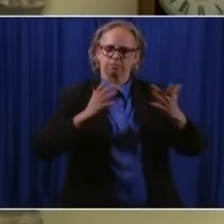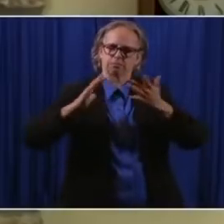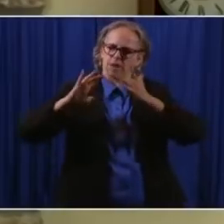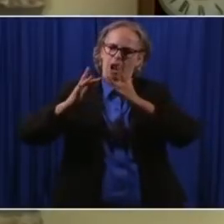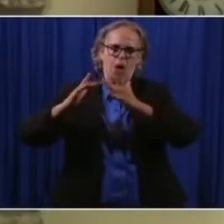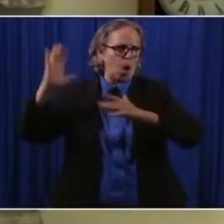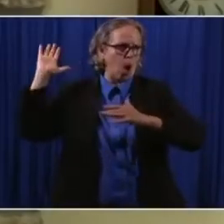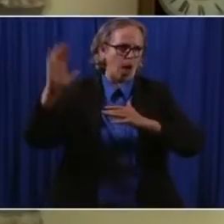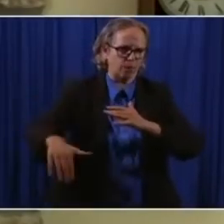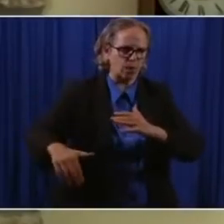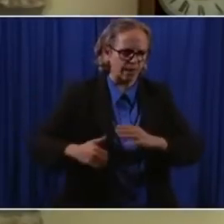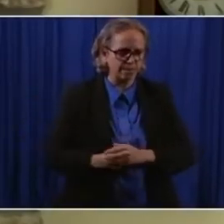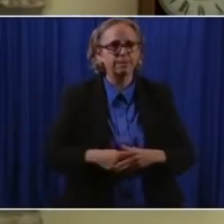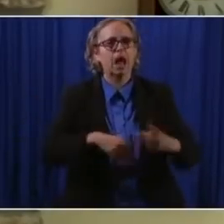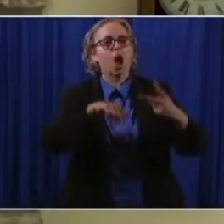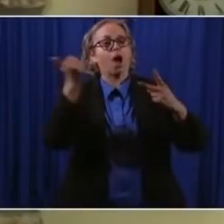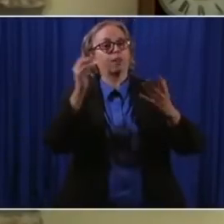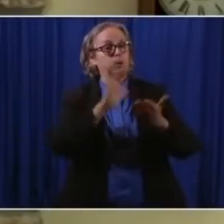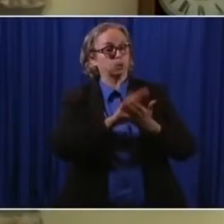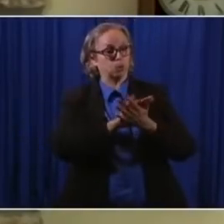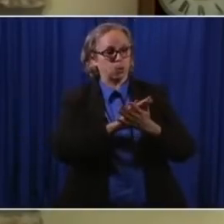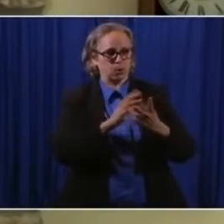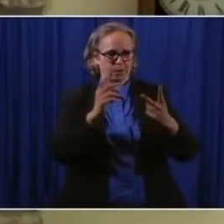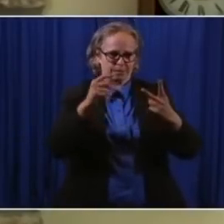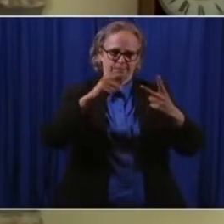is going to do it in person.